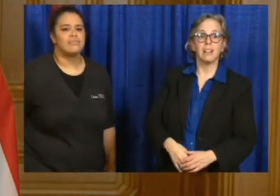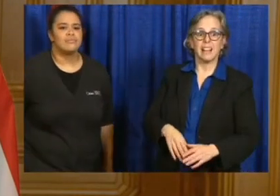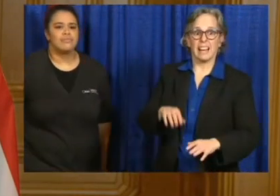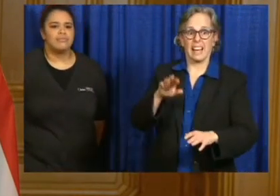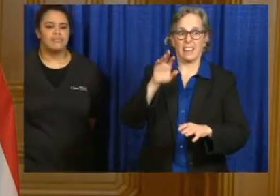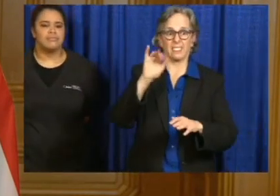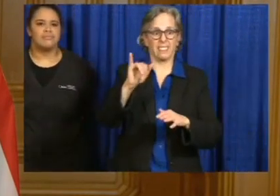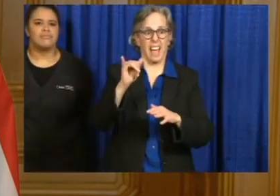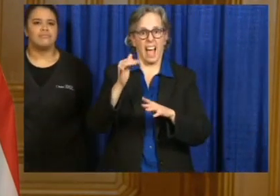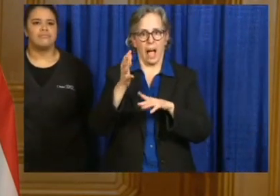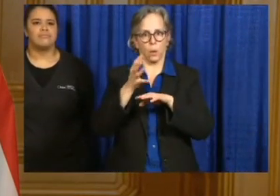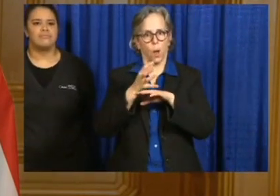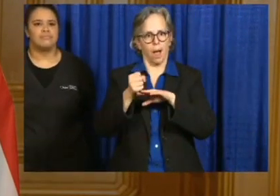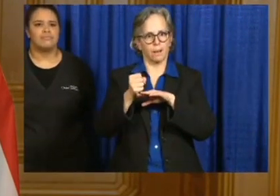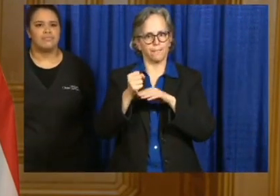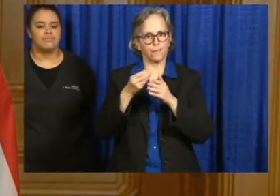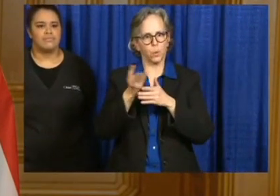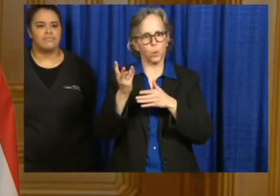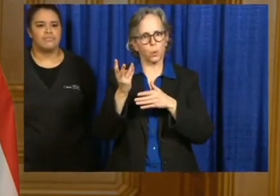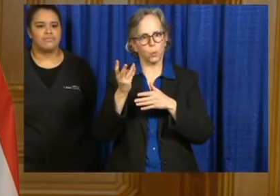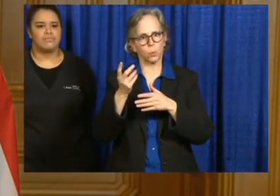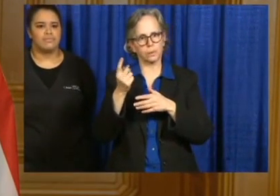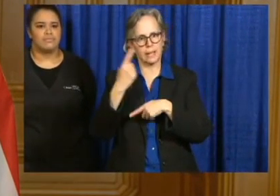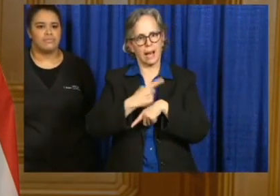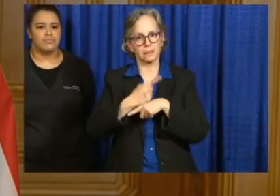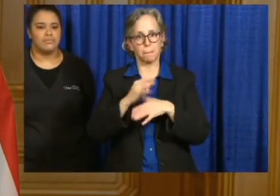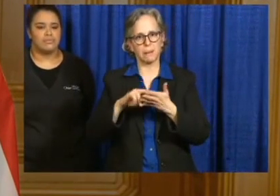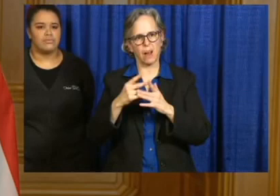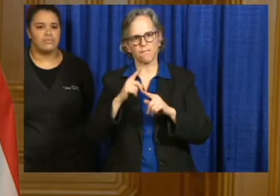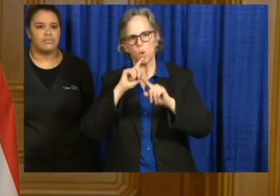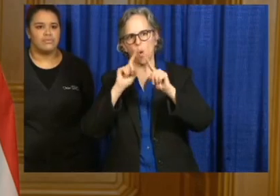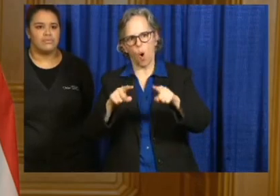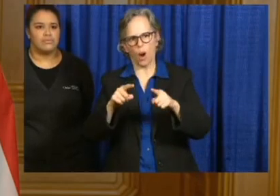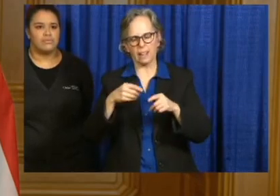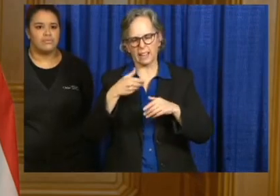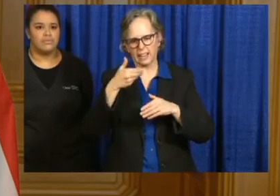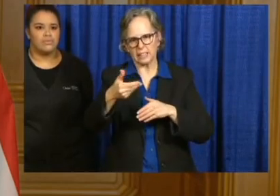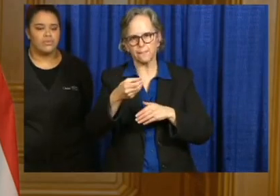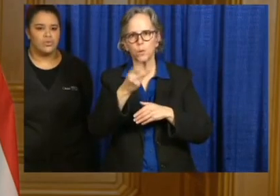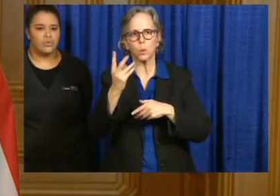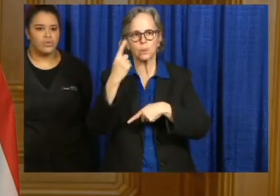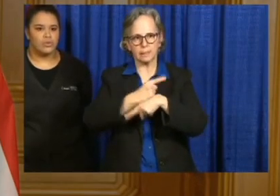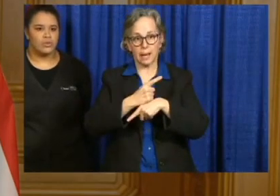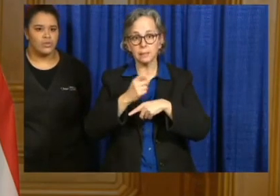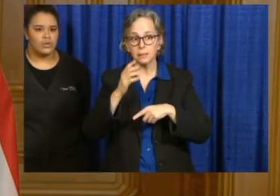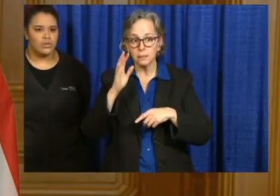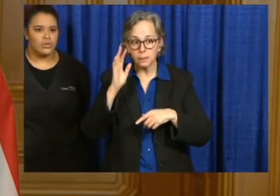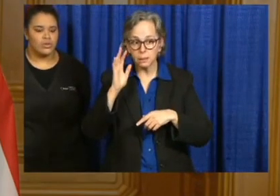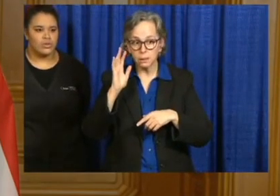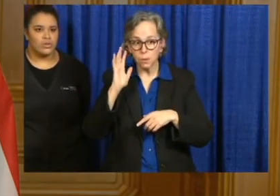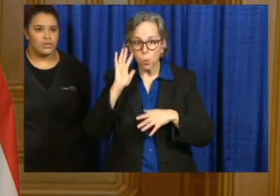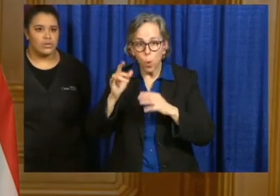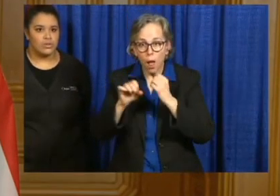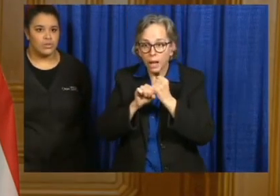days. You will be extending that? Well, I didn't say that, but look, I've given every signal.